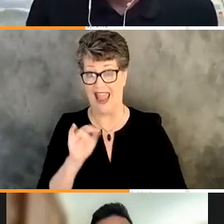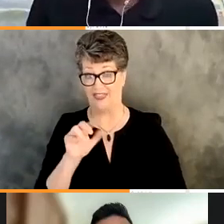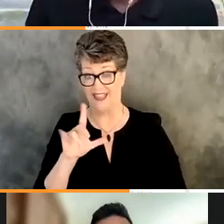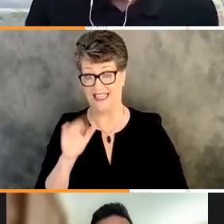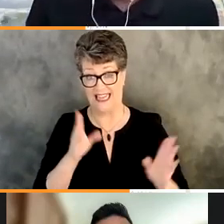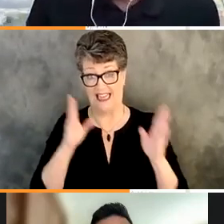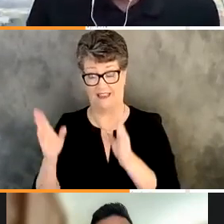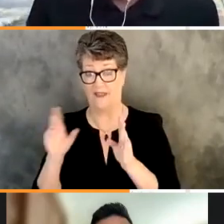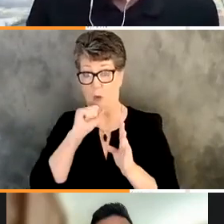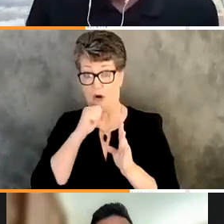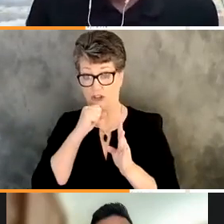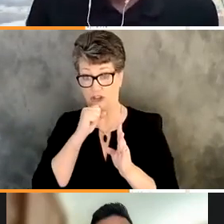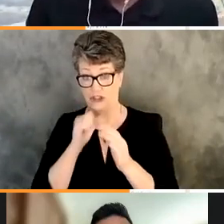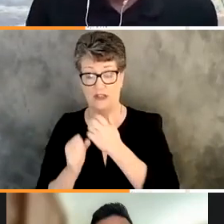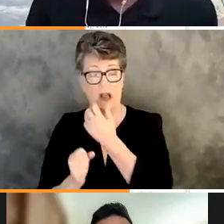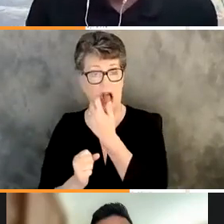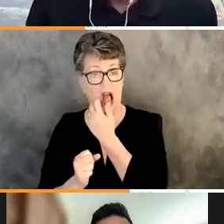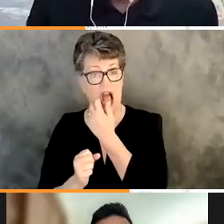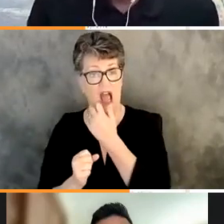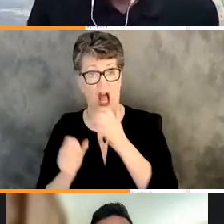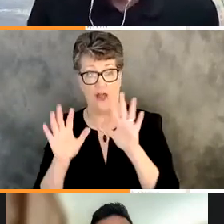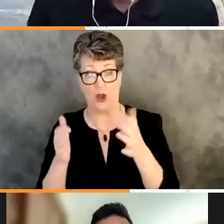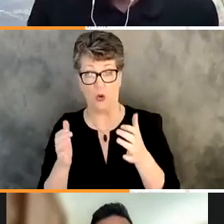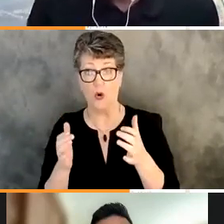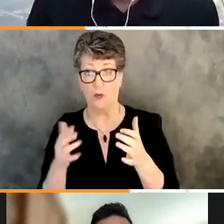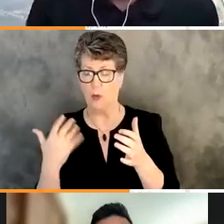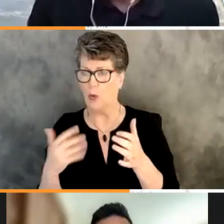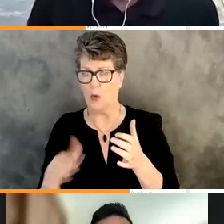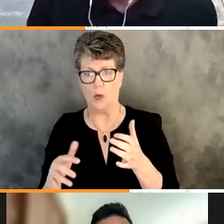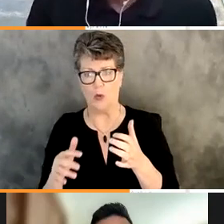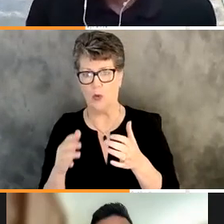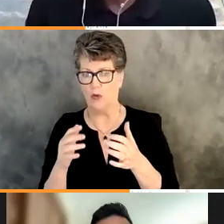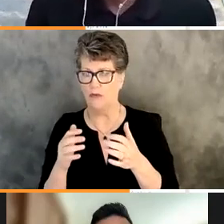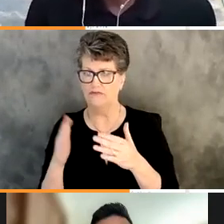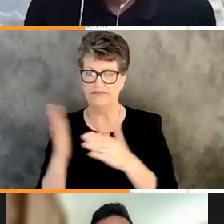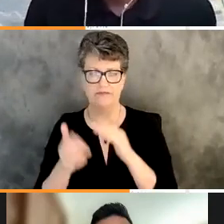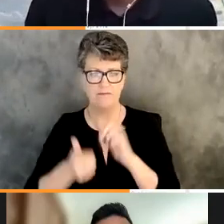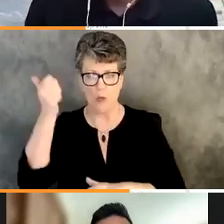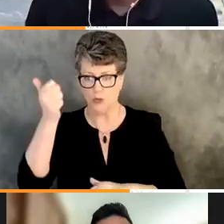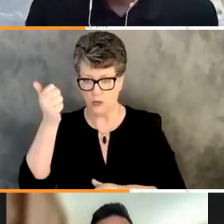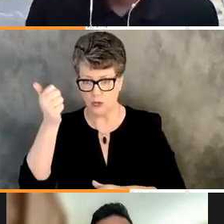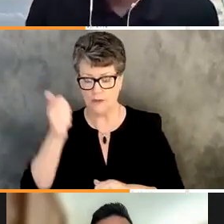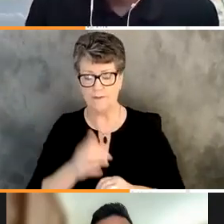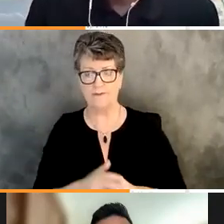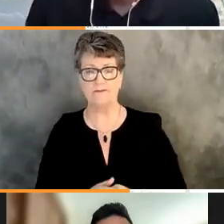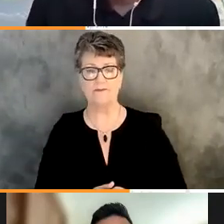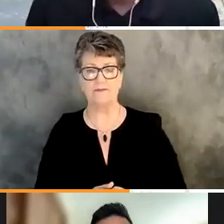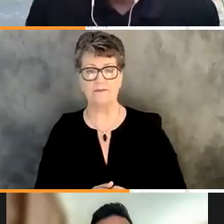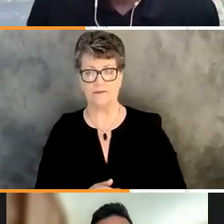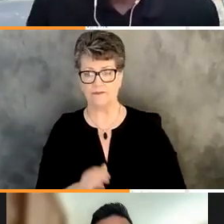can see here, the group that is taking the most, that has the most cases is